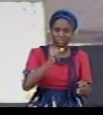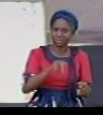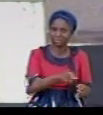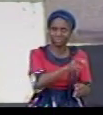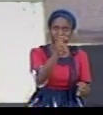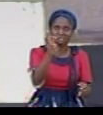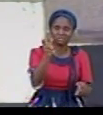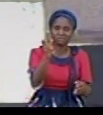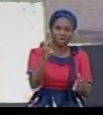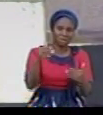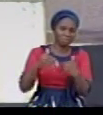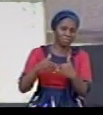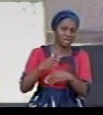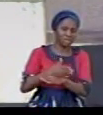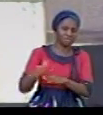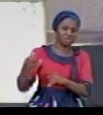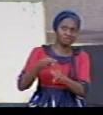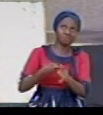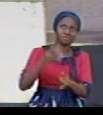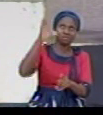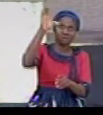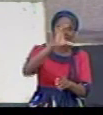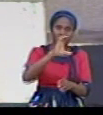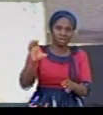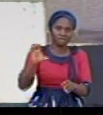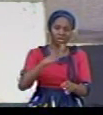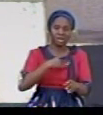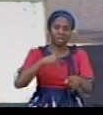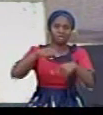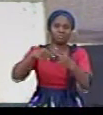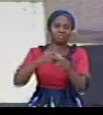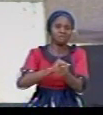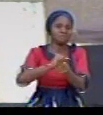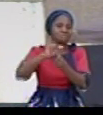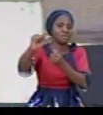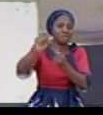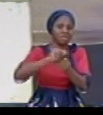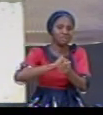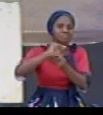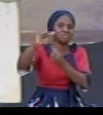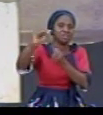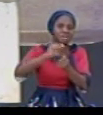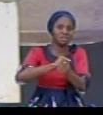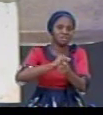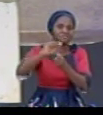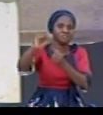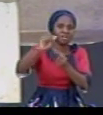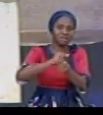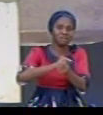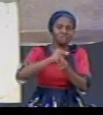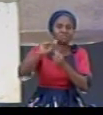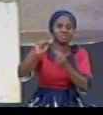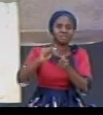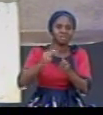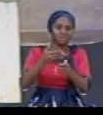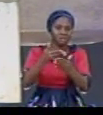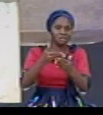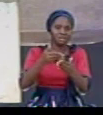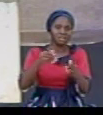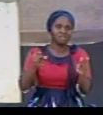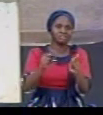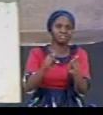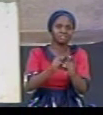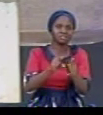Calvary and go far and far and far to the time of Job.